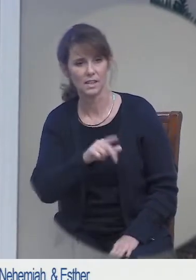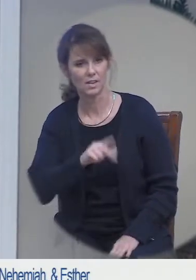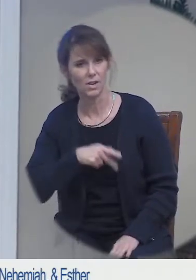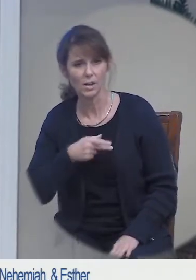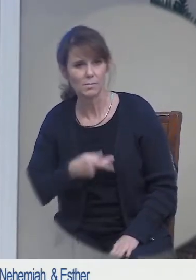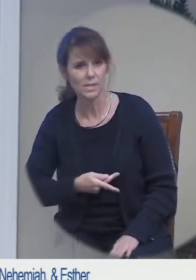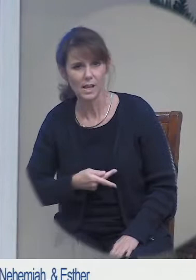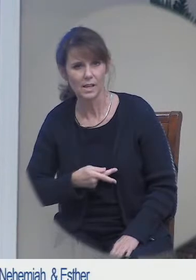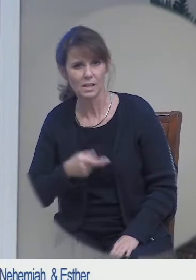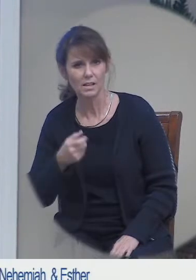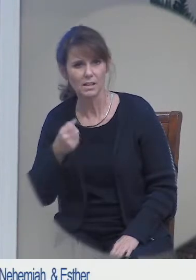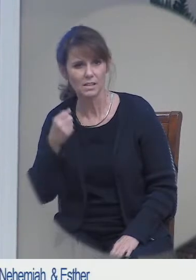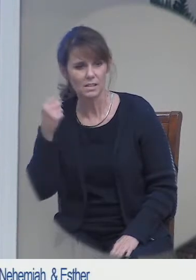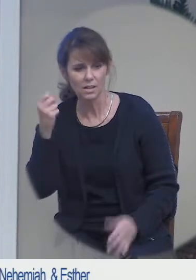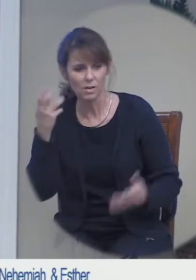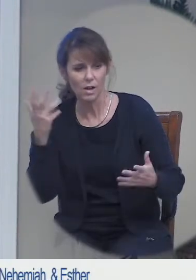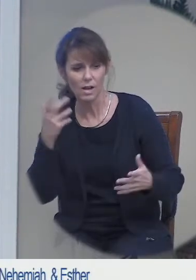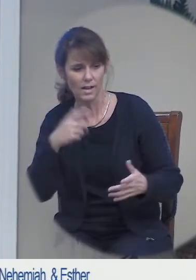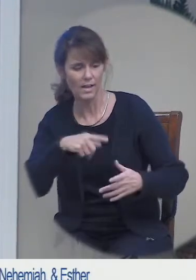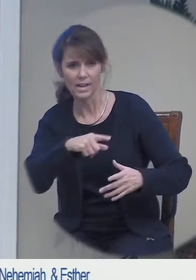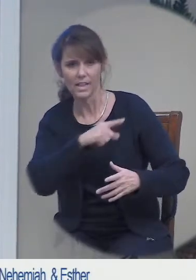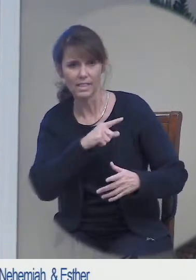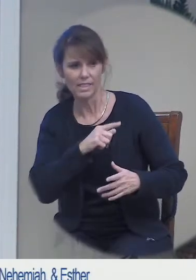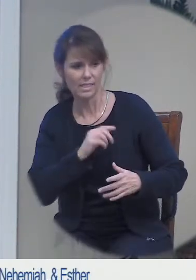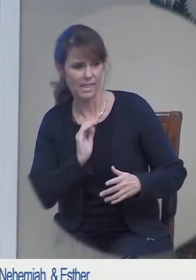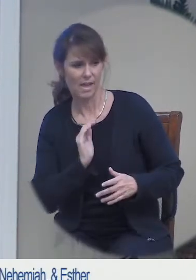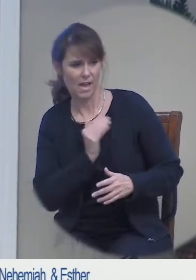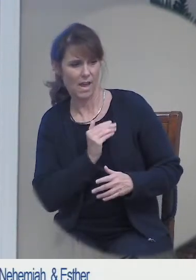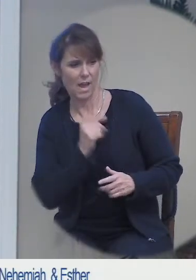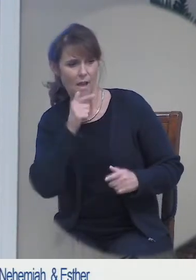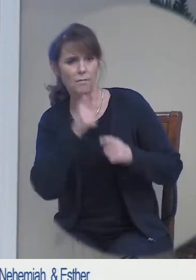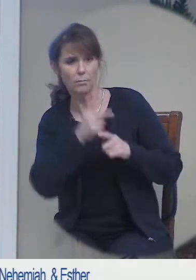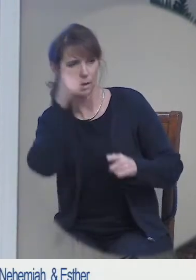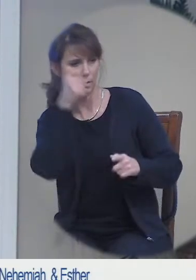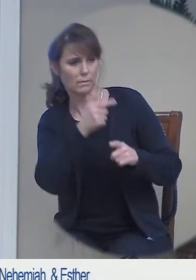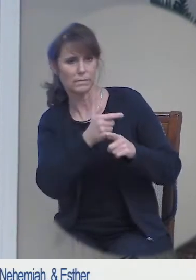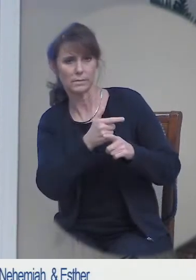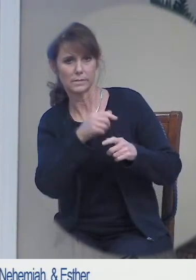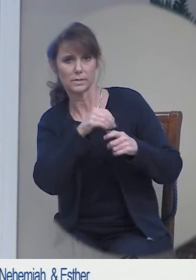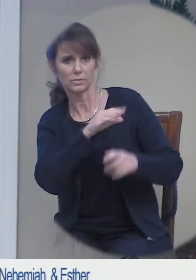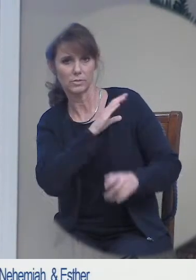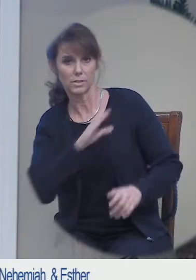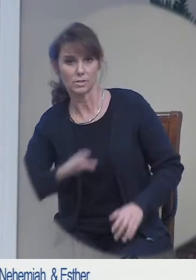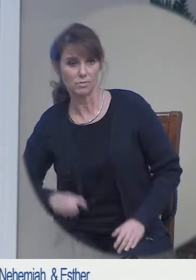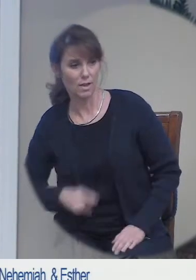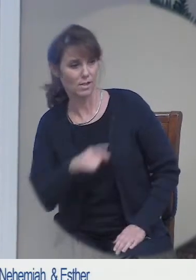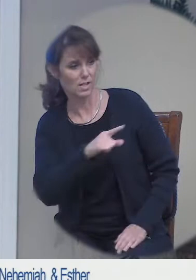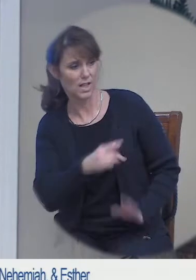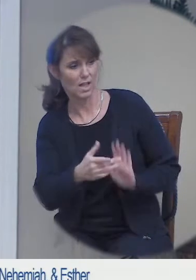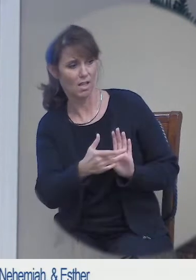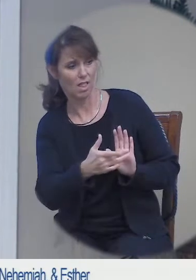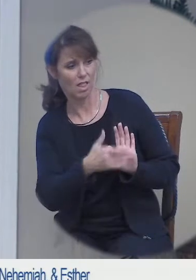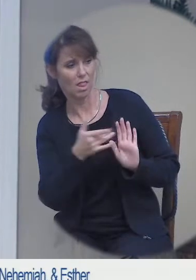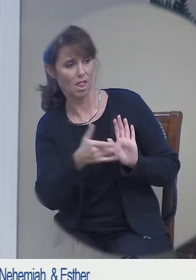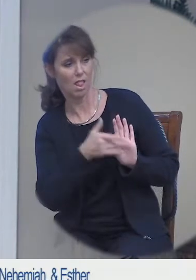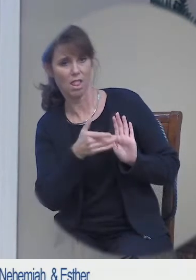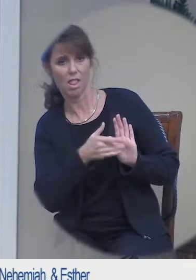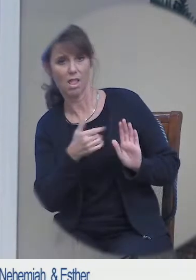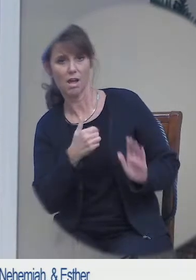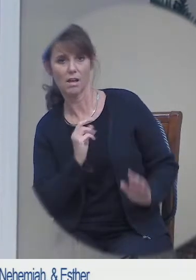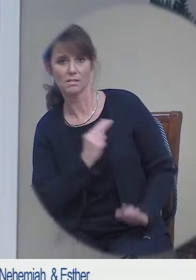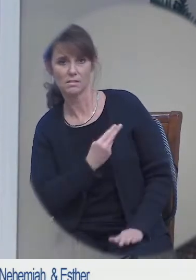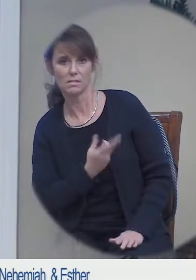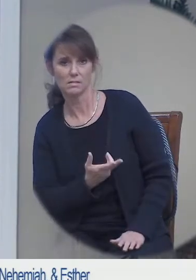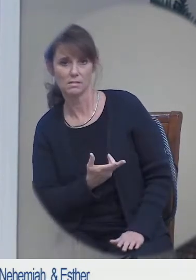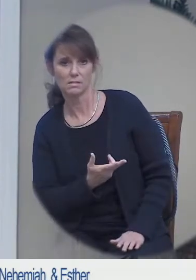Their lament is these are our brethren. We're part of this covenant family, and you're taking advantage of